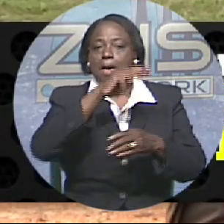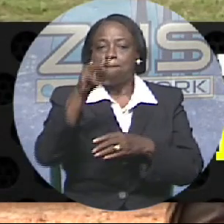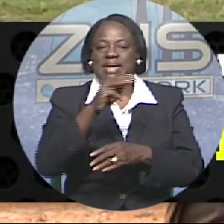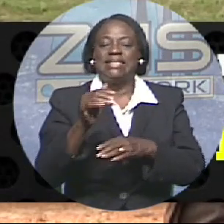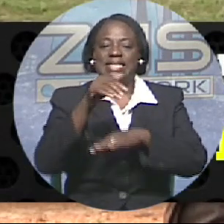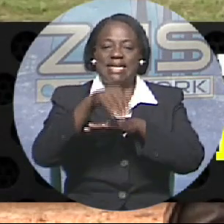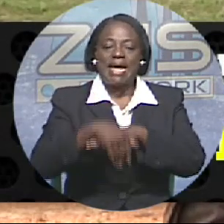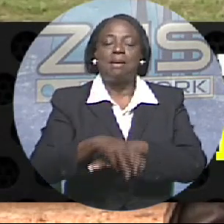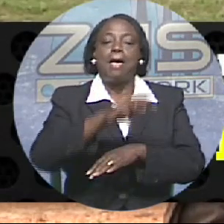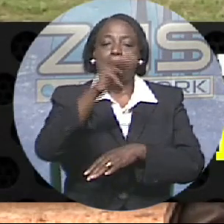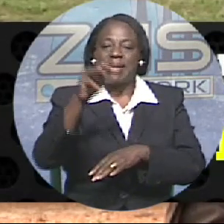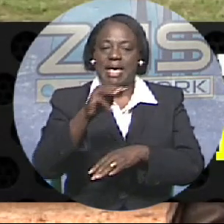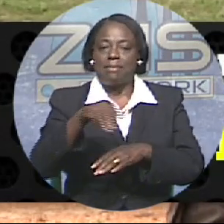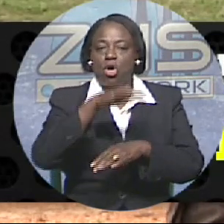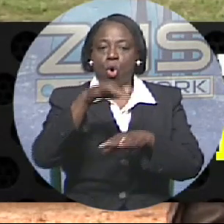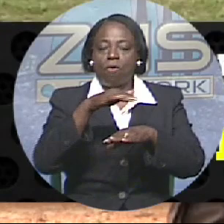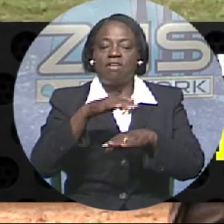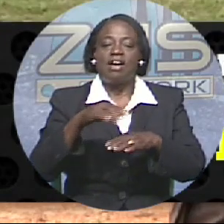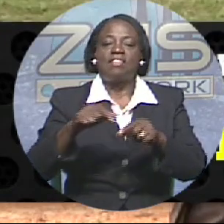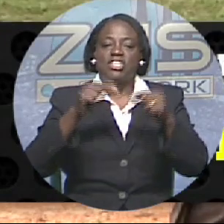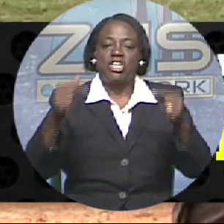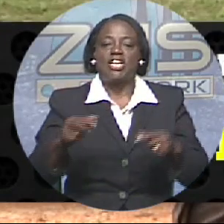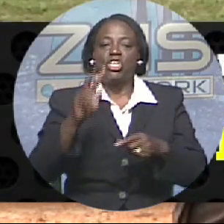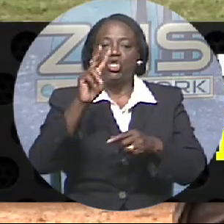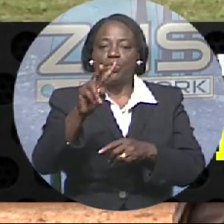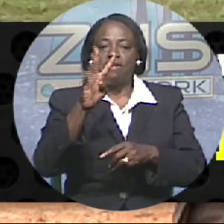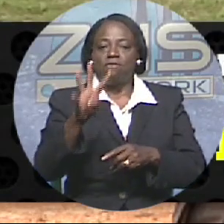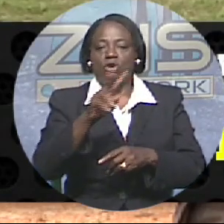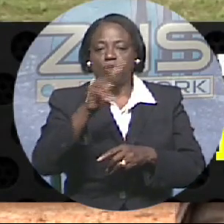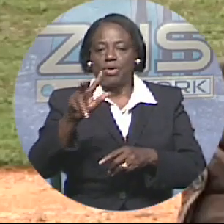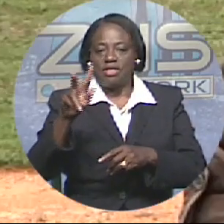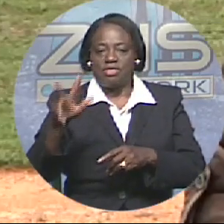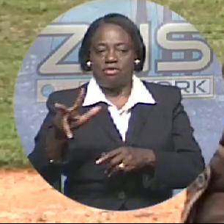going with Miami over the Giants,